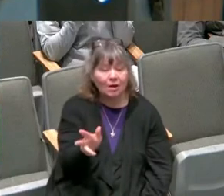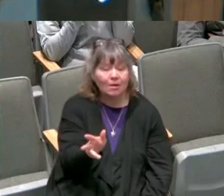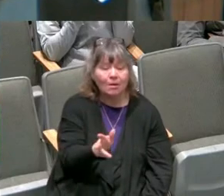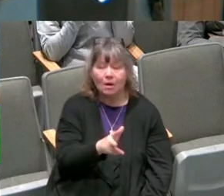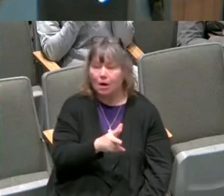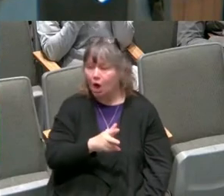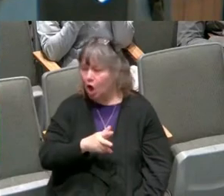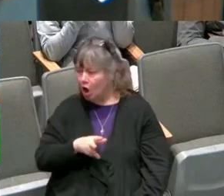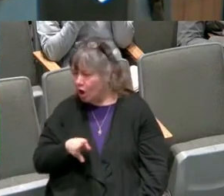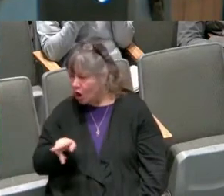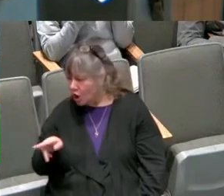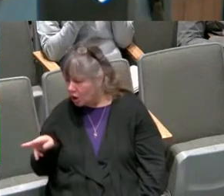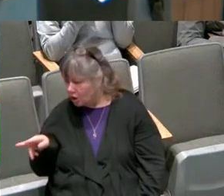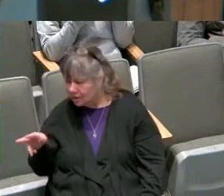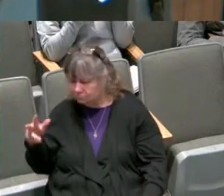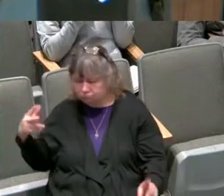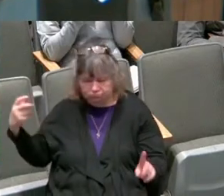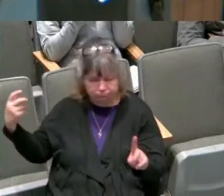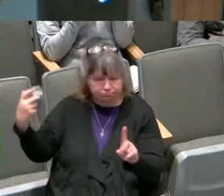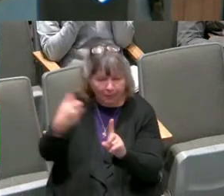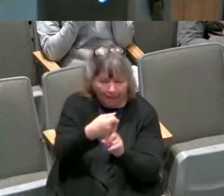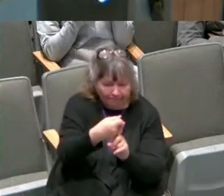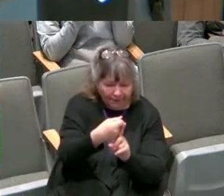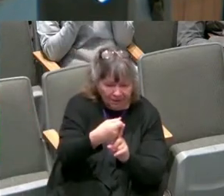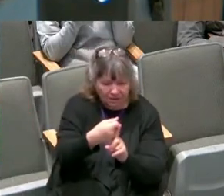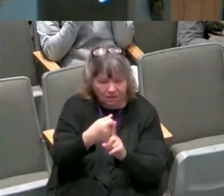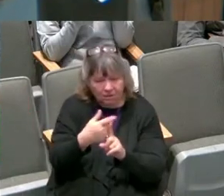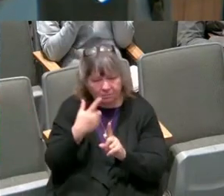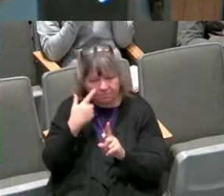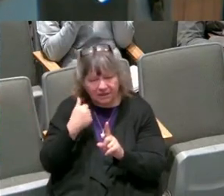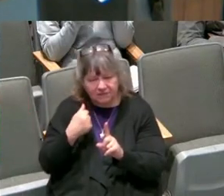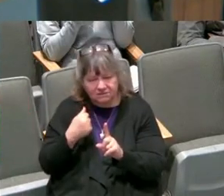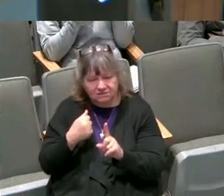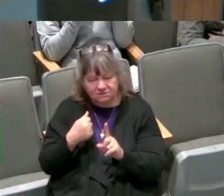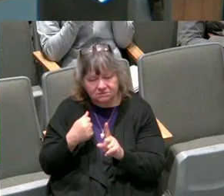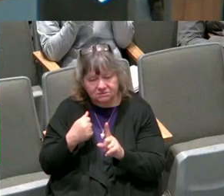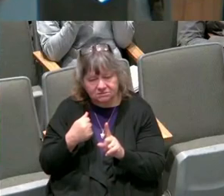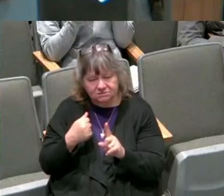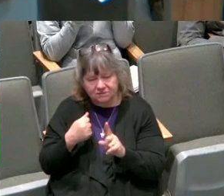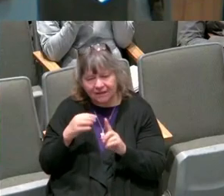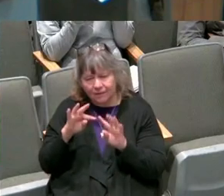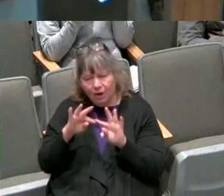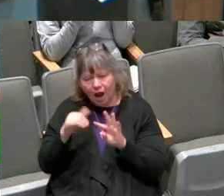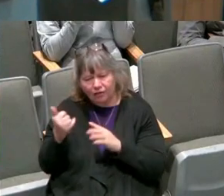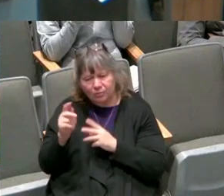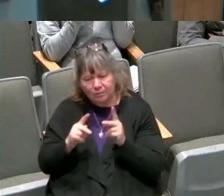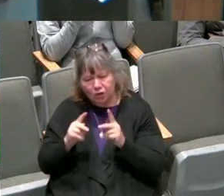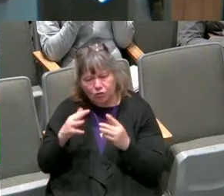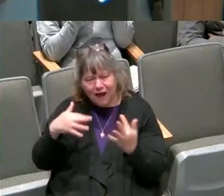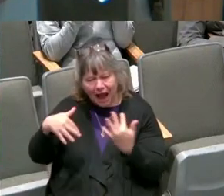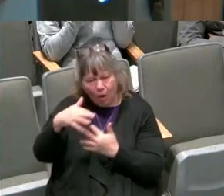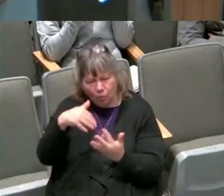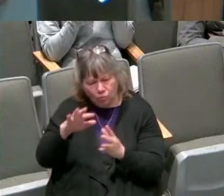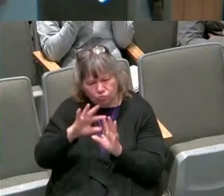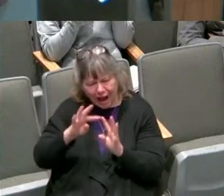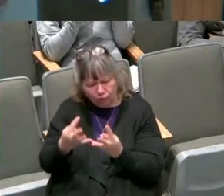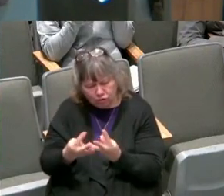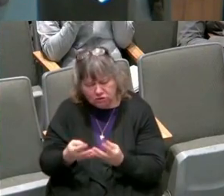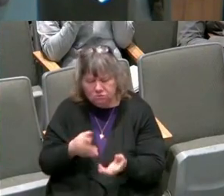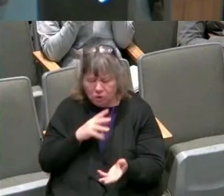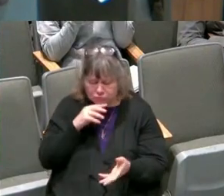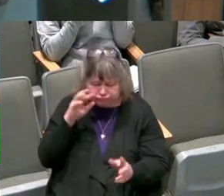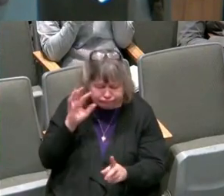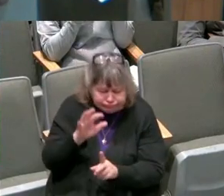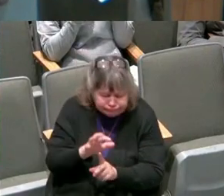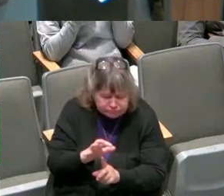neighborhood that day and saw him you know surrounded by people assisting him and